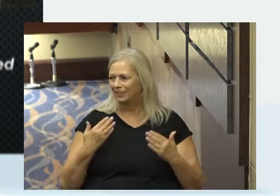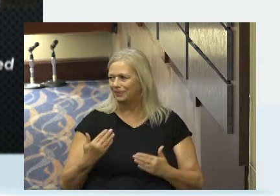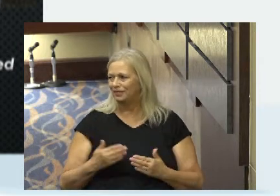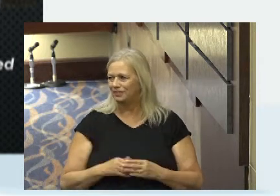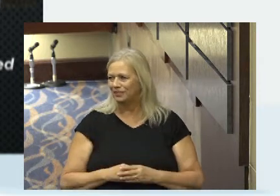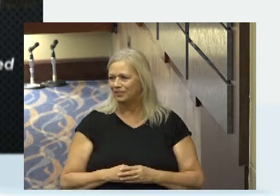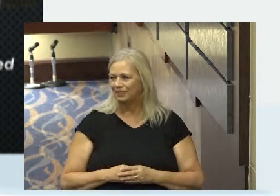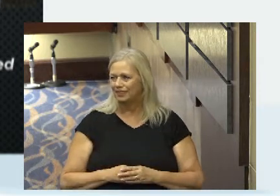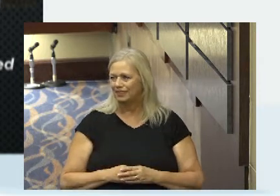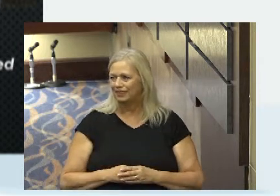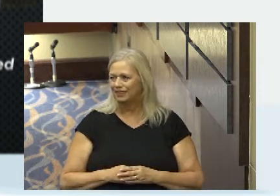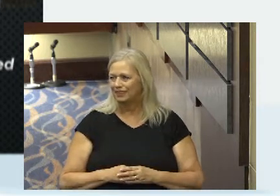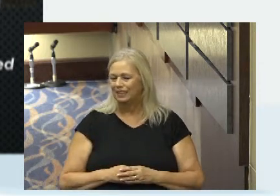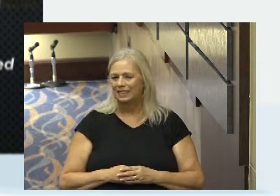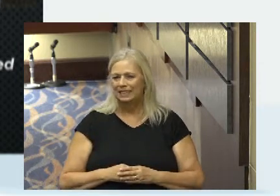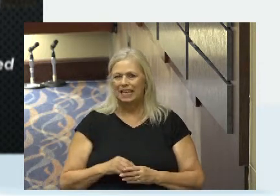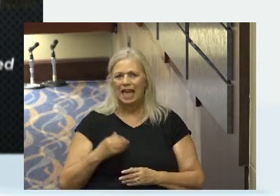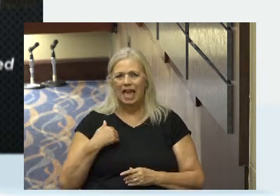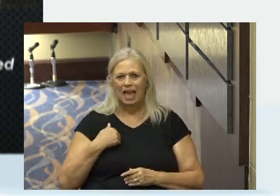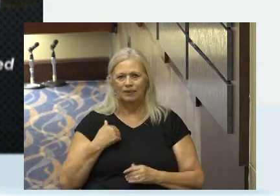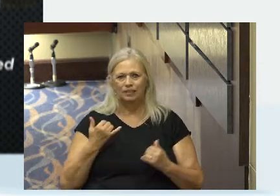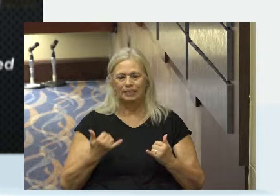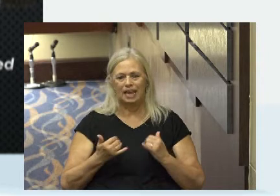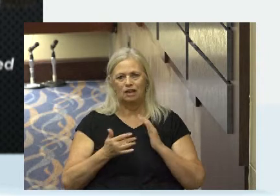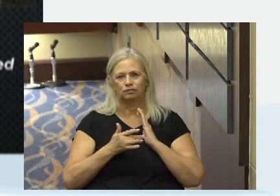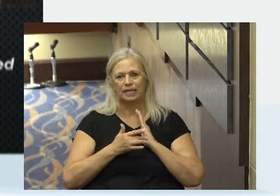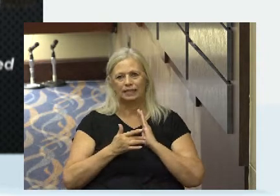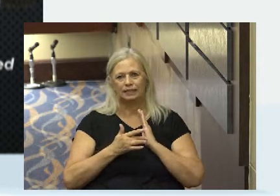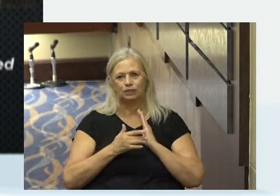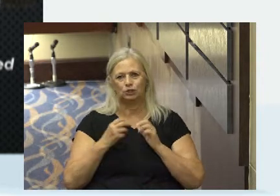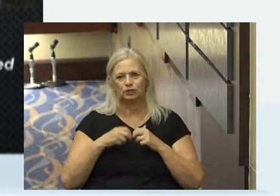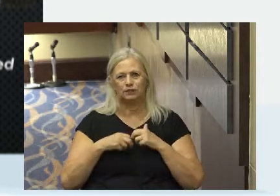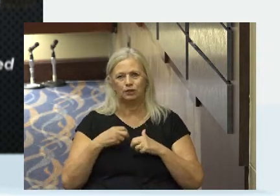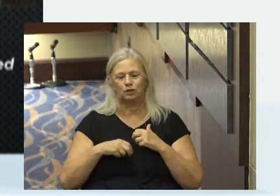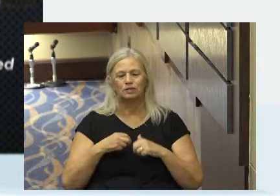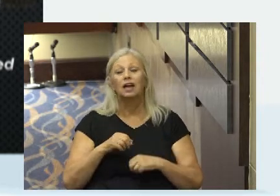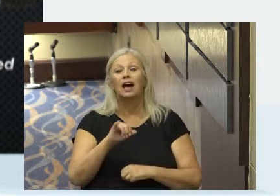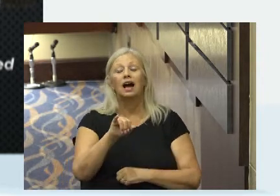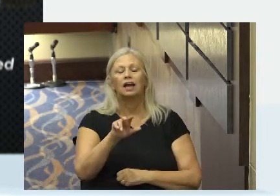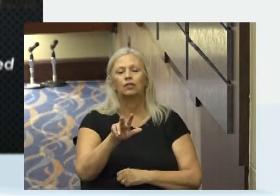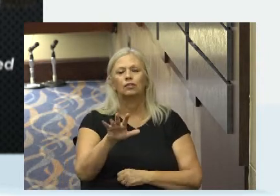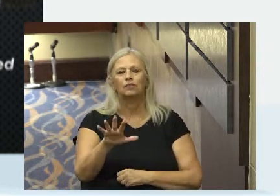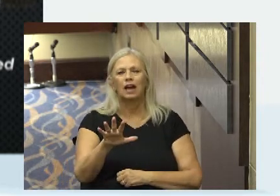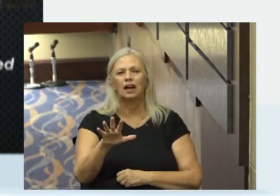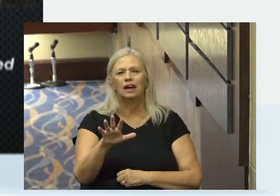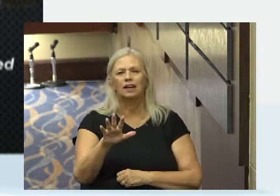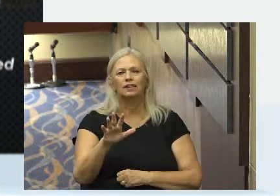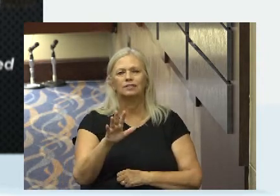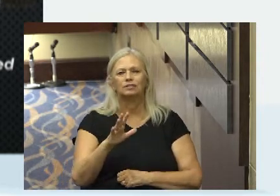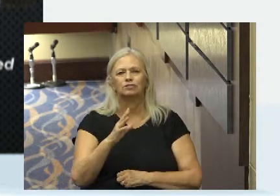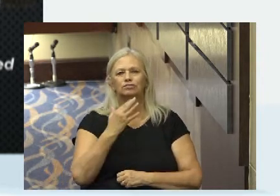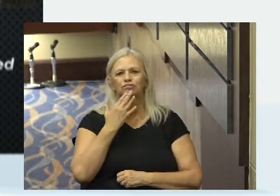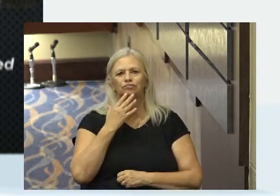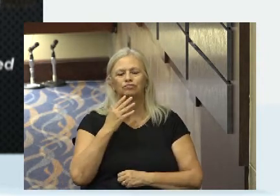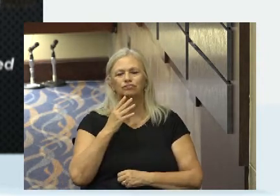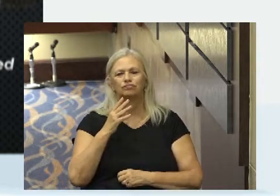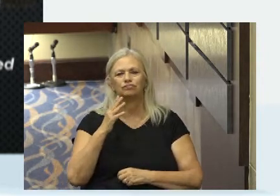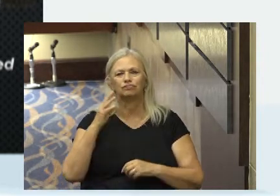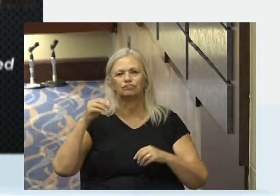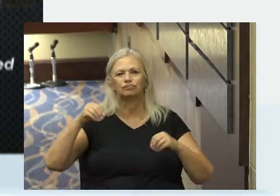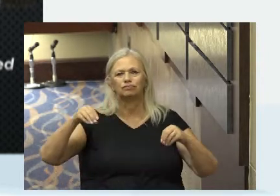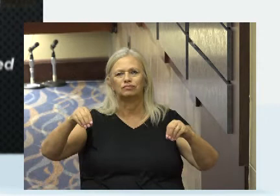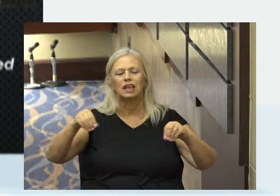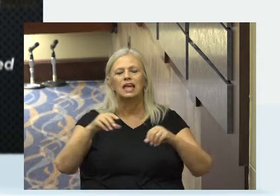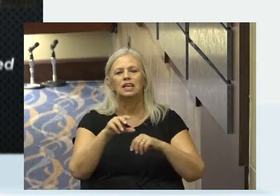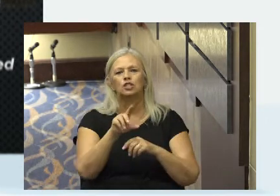I'm experiencing technical difficulties. The I-35 decorative lighting project goes back to January of 2017,